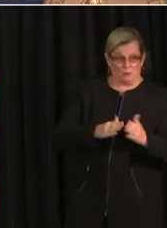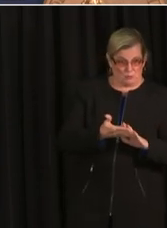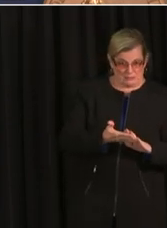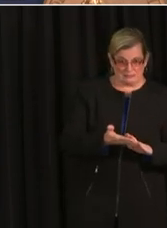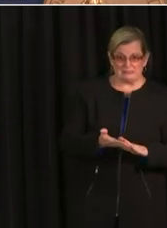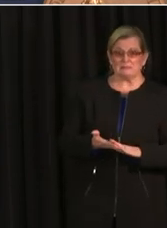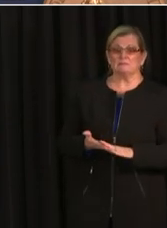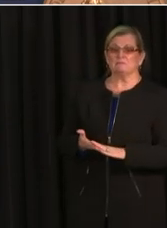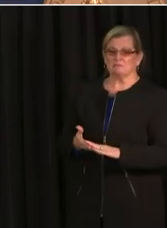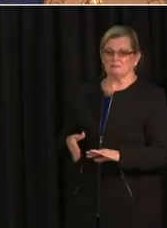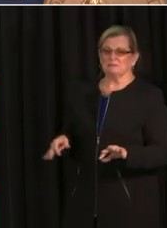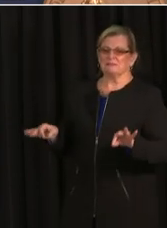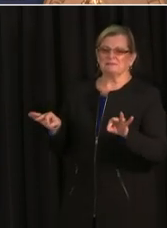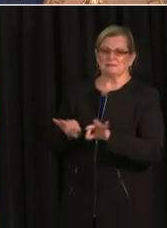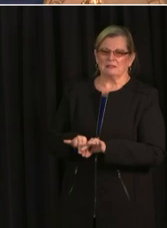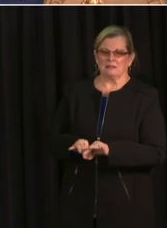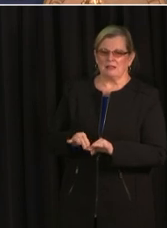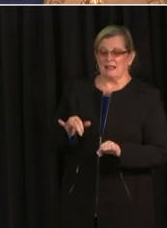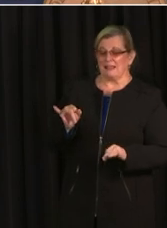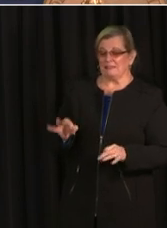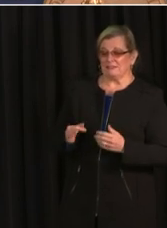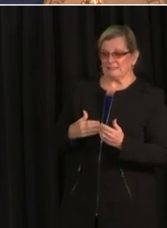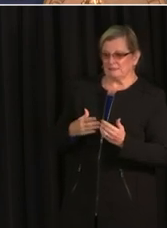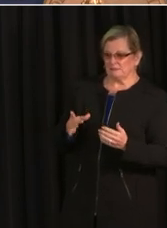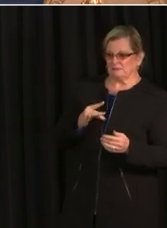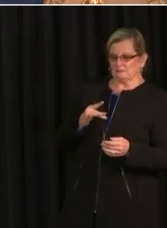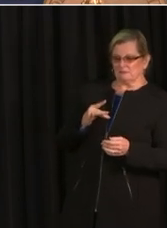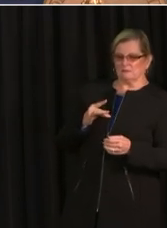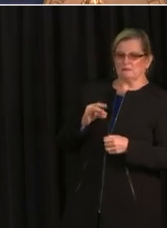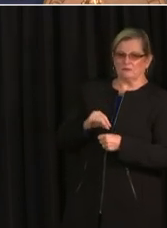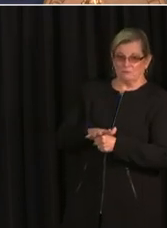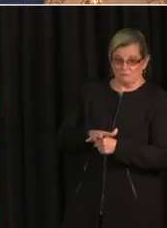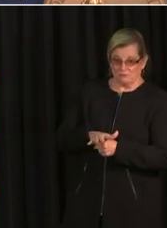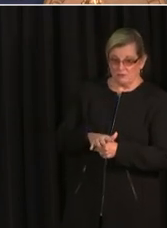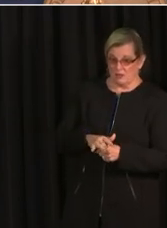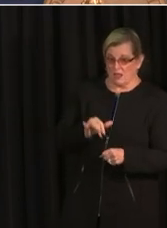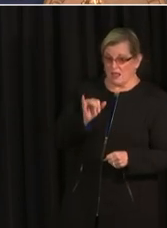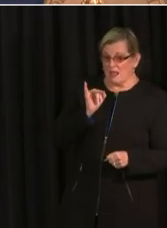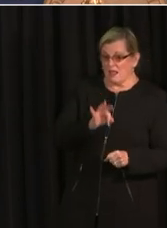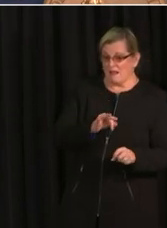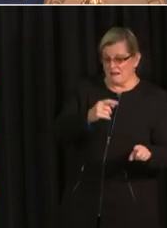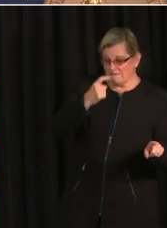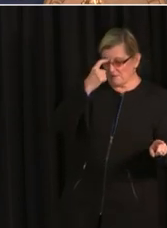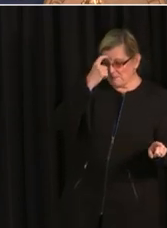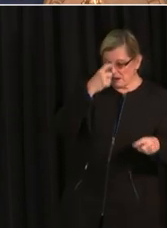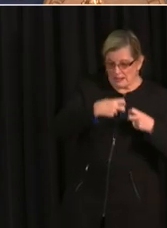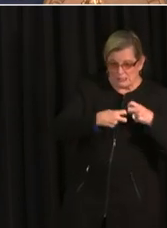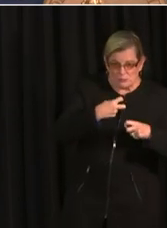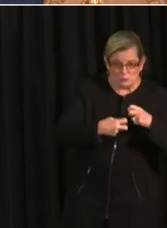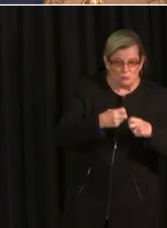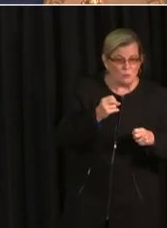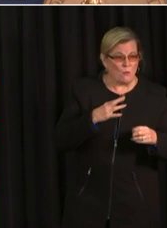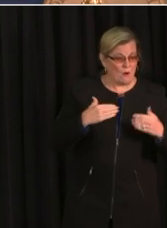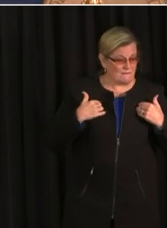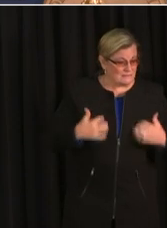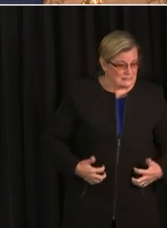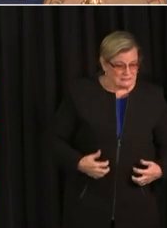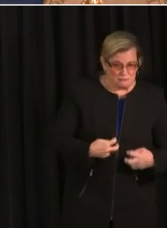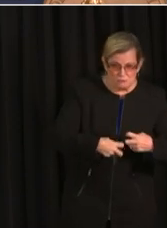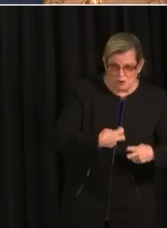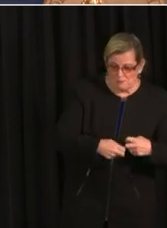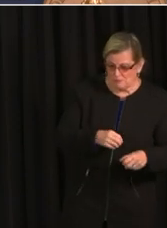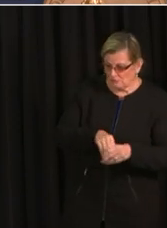they contract this virus. And also, if they have another illness that requires them to be at the